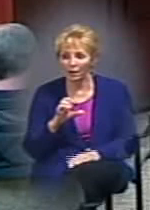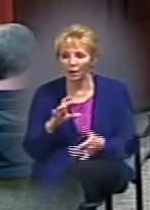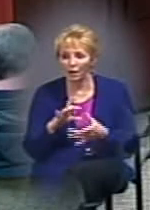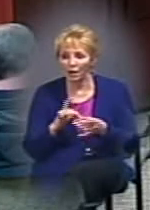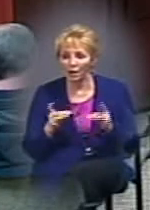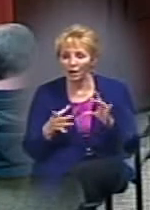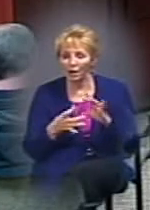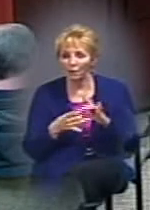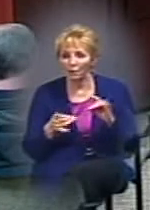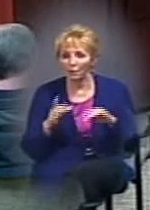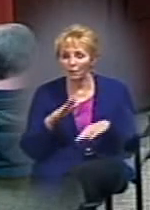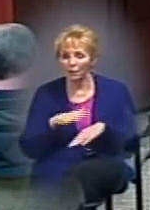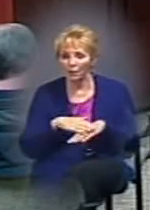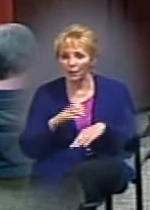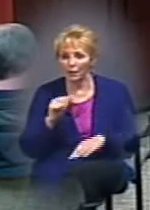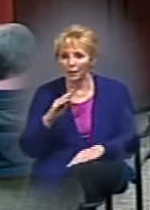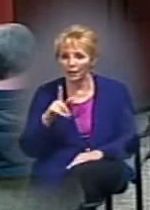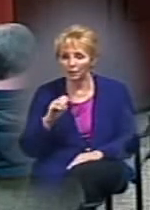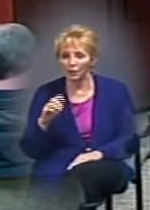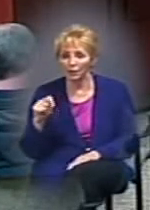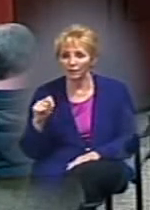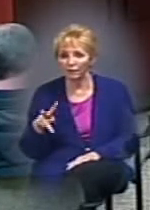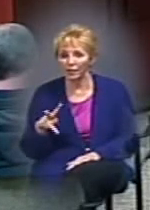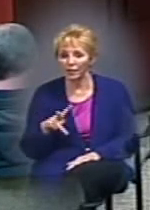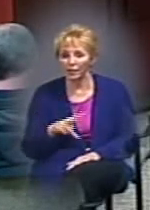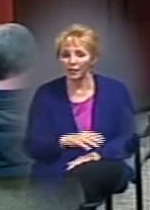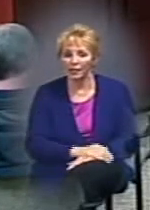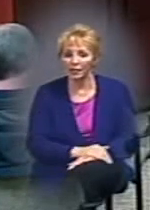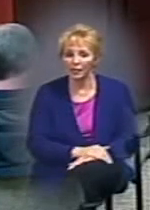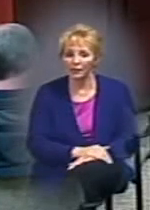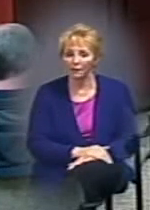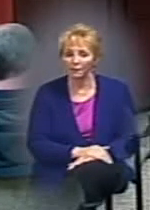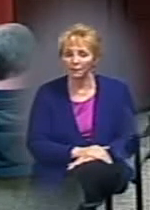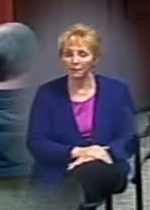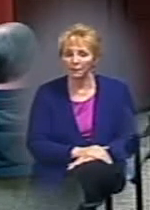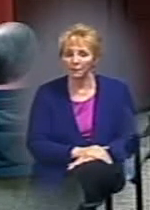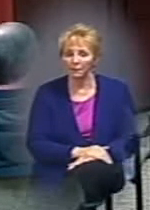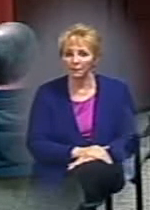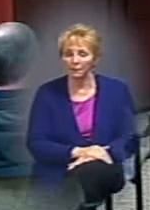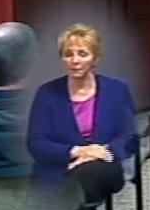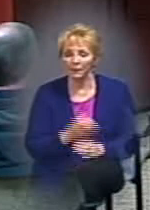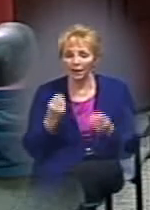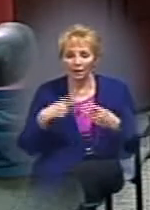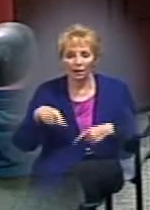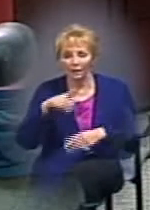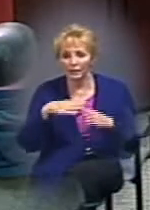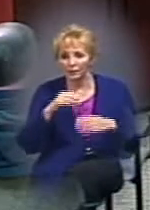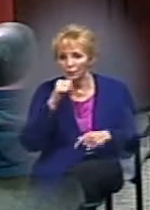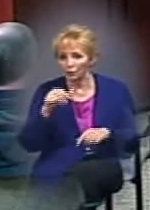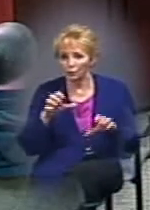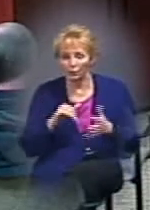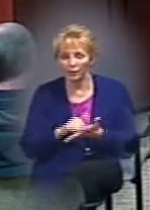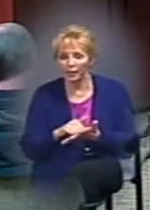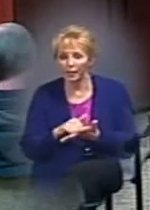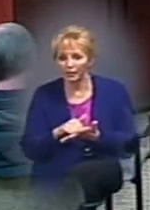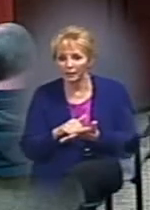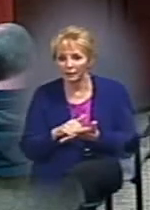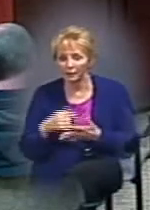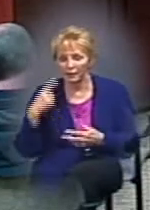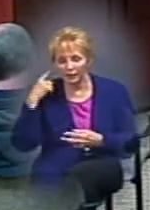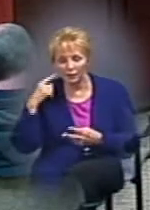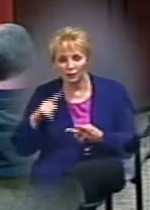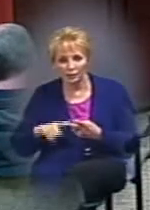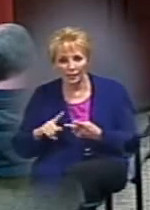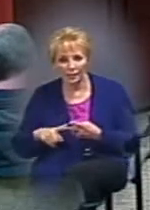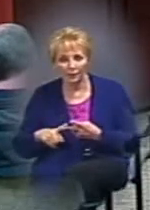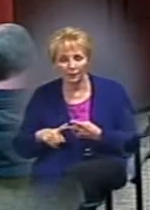comment on cable TV. Okay, because a lot of them don't do that. A lot of towns don't. I hear a second.